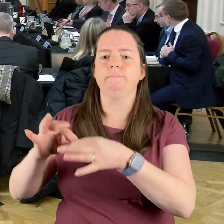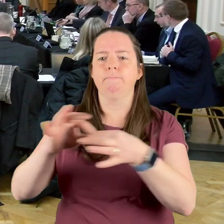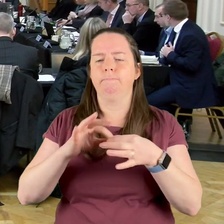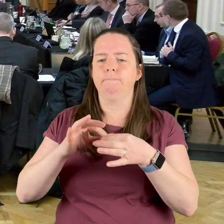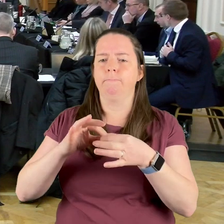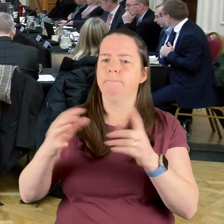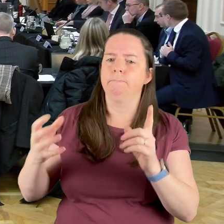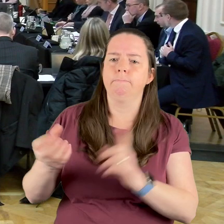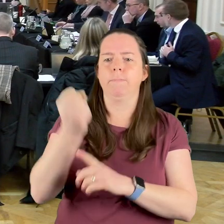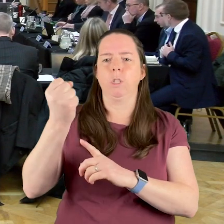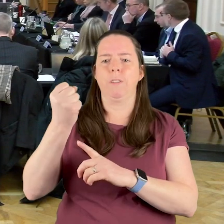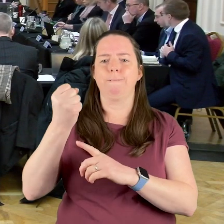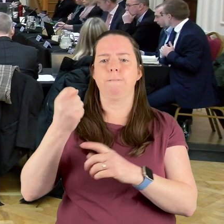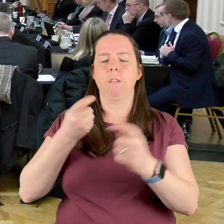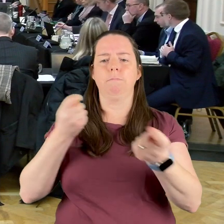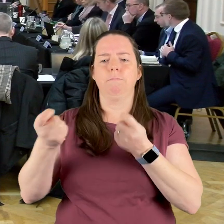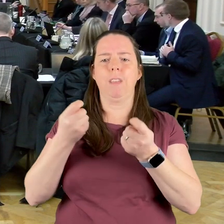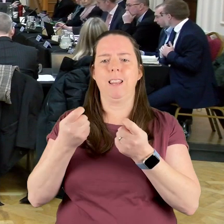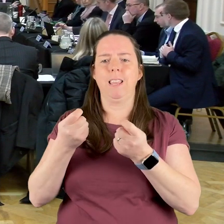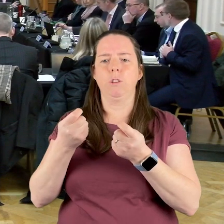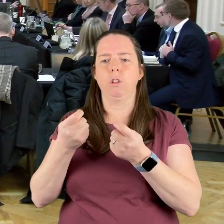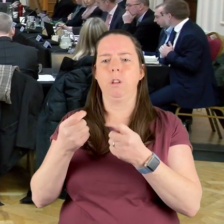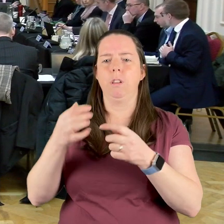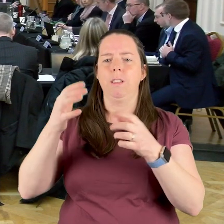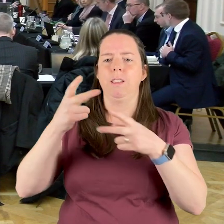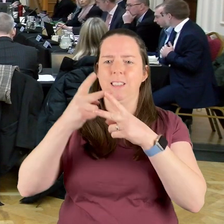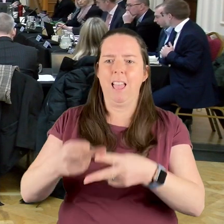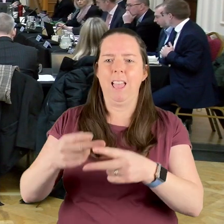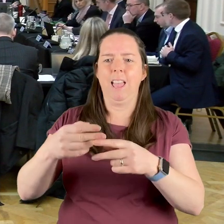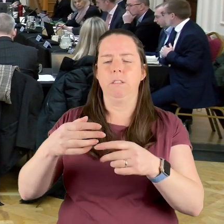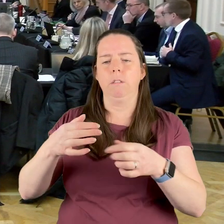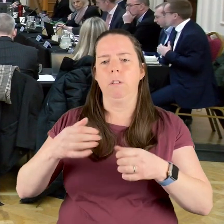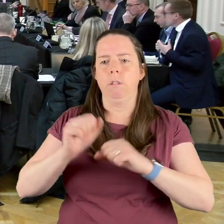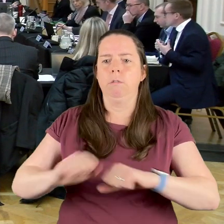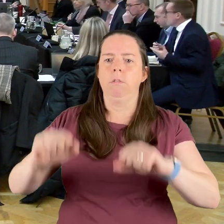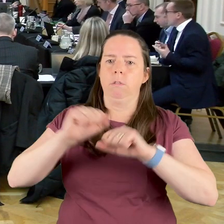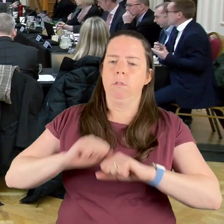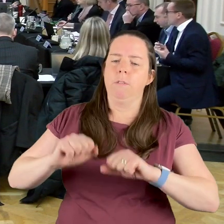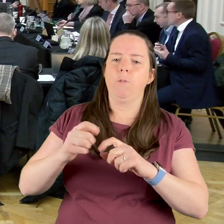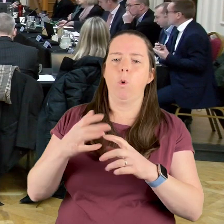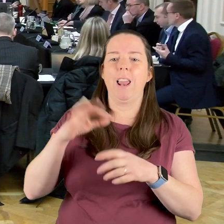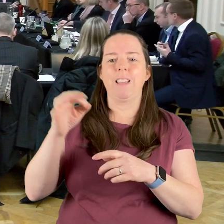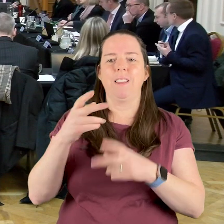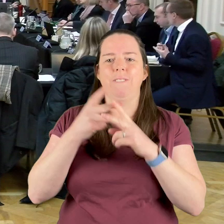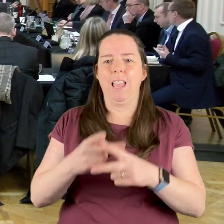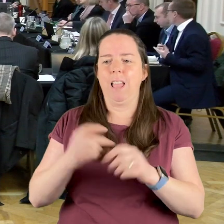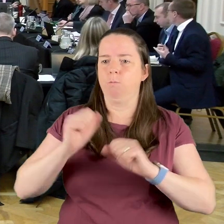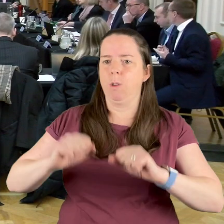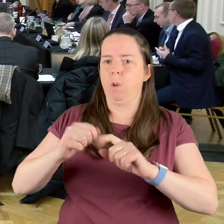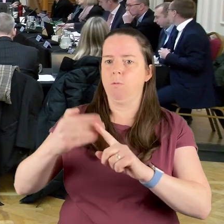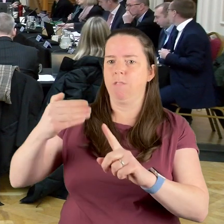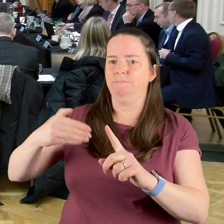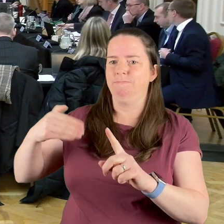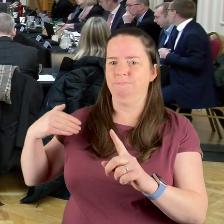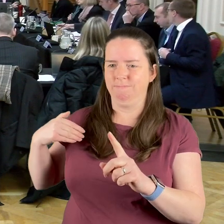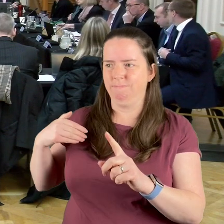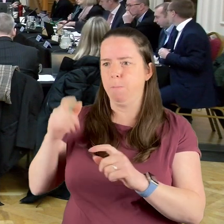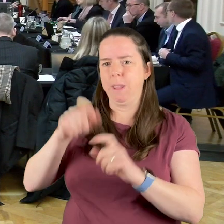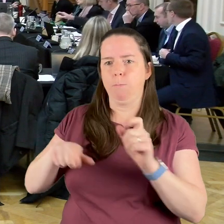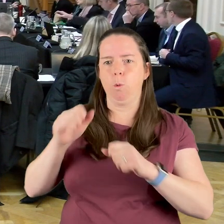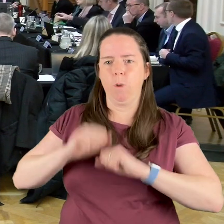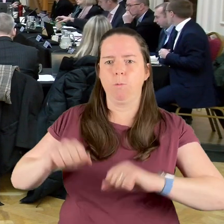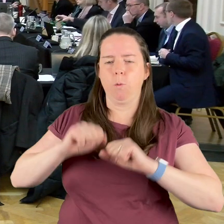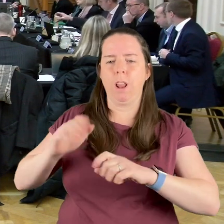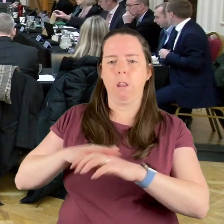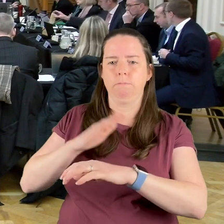that brought us together much more substantively in trying to manage this backlog of care that we